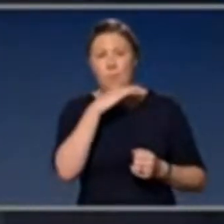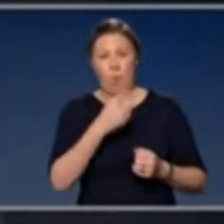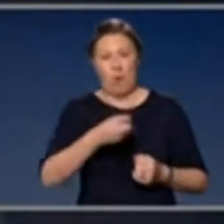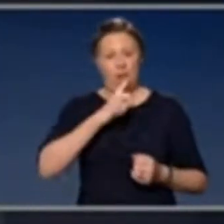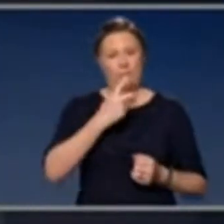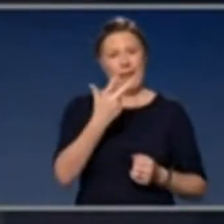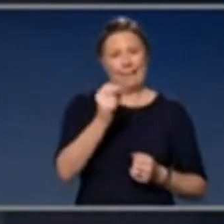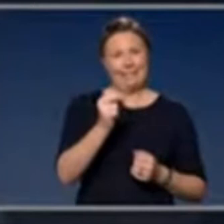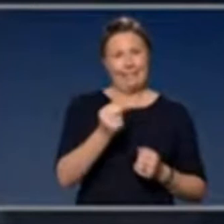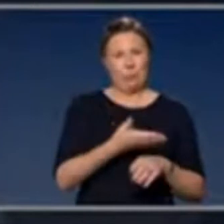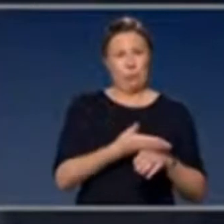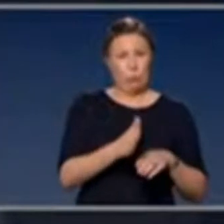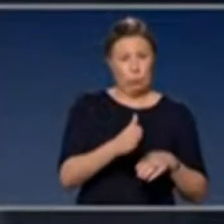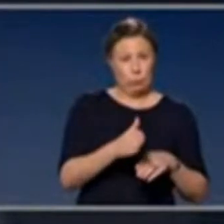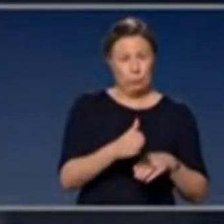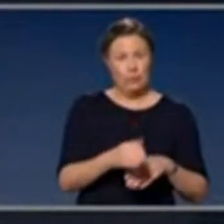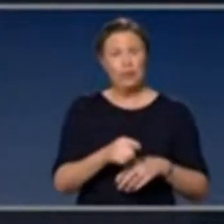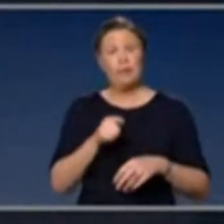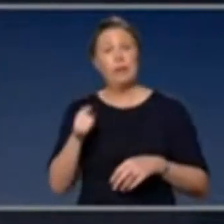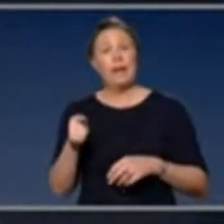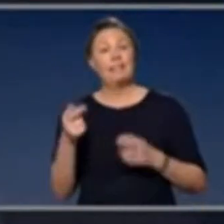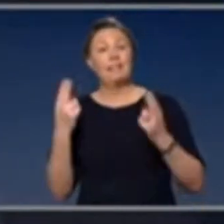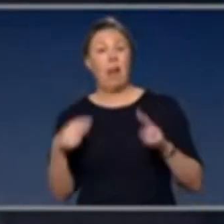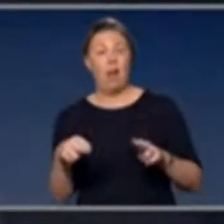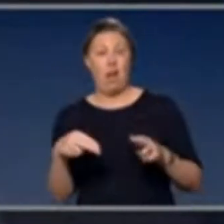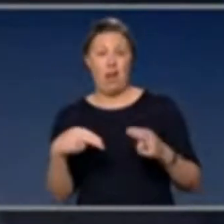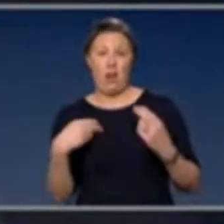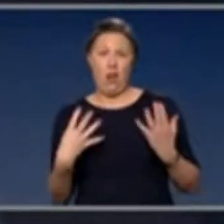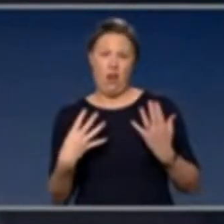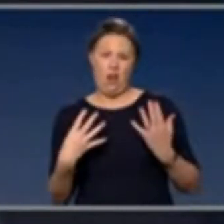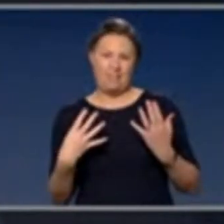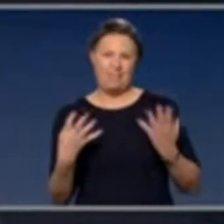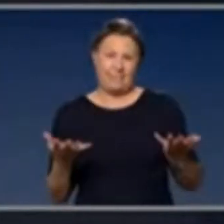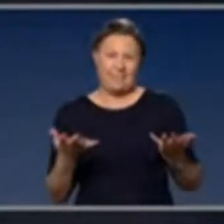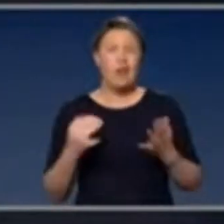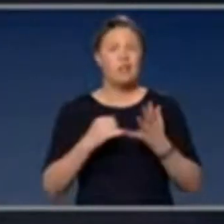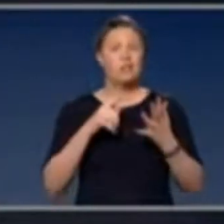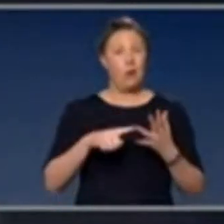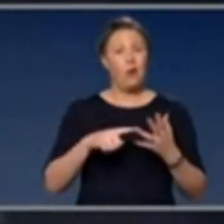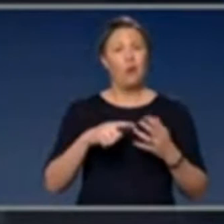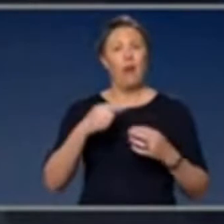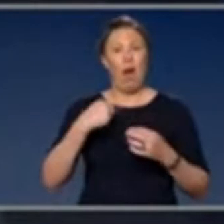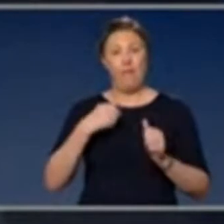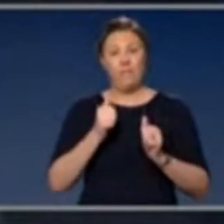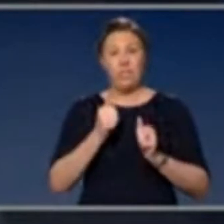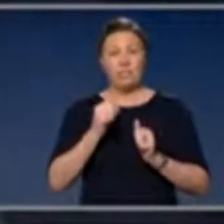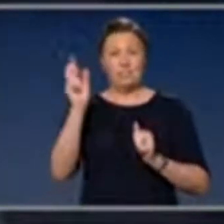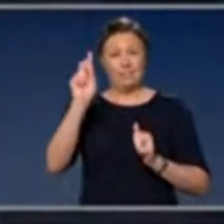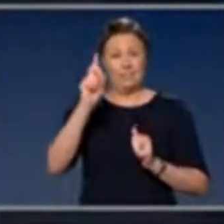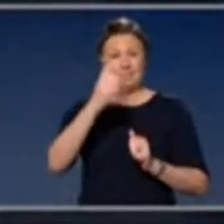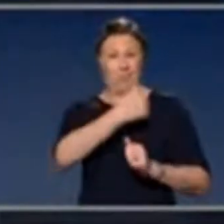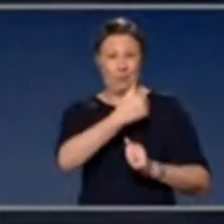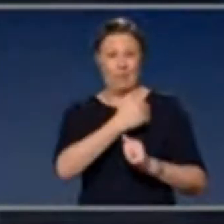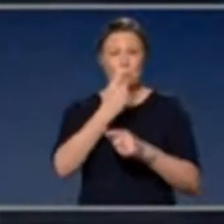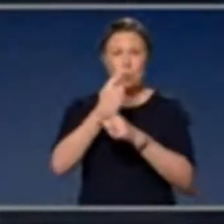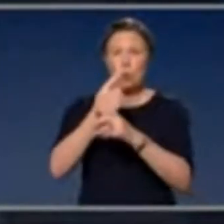cases and 9 new deaths. So when I reported today to the National Cabinet about the picture since I last reported to them 2 weeks